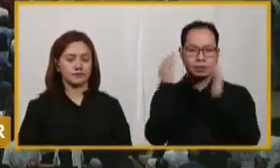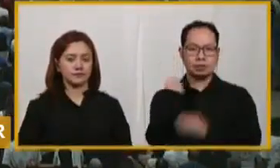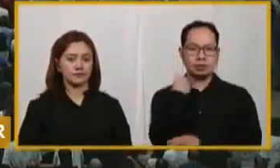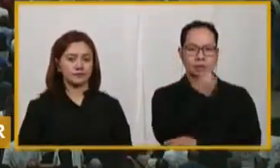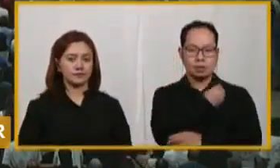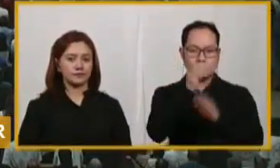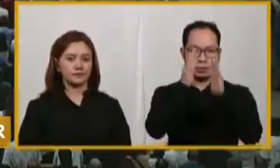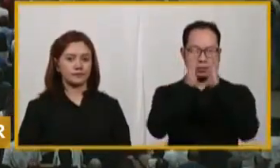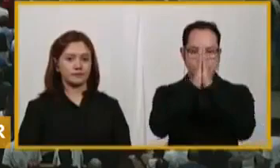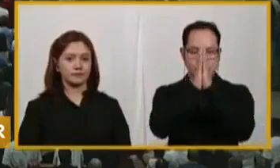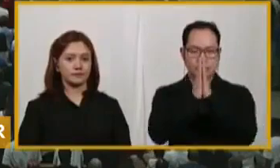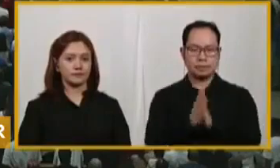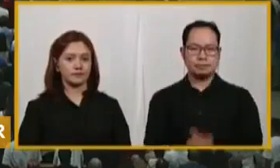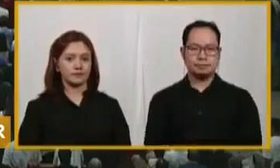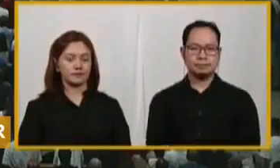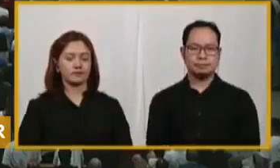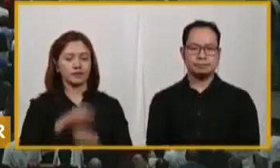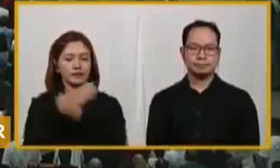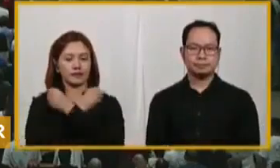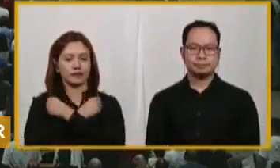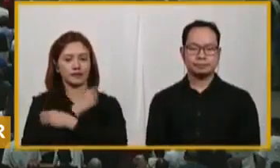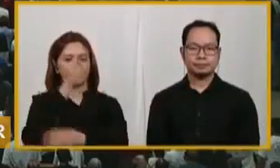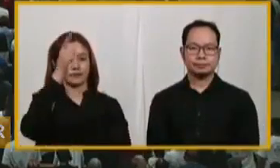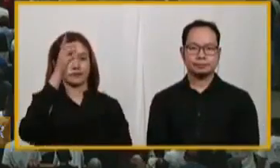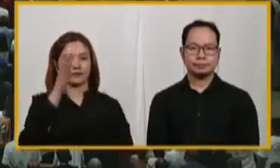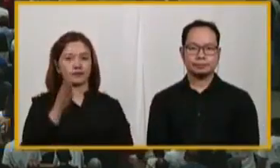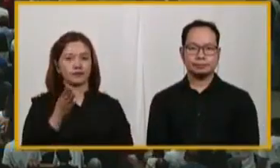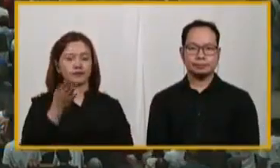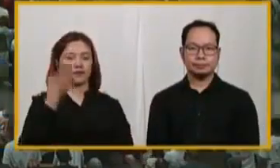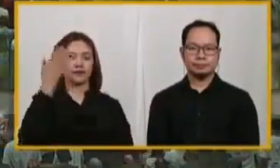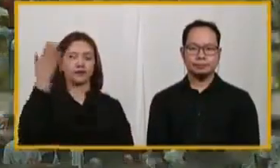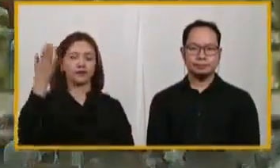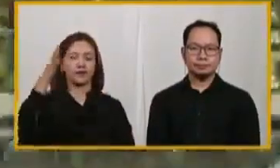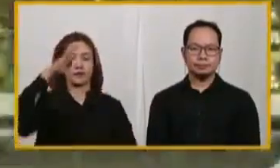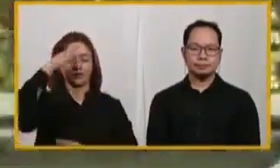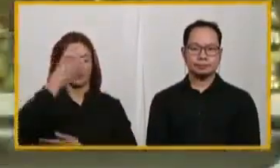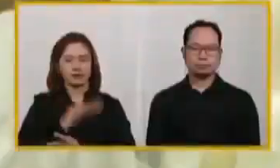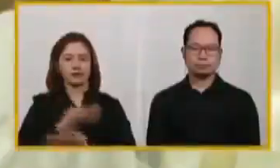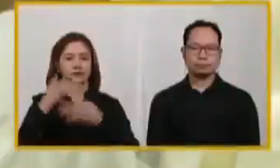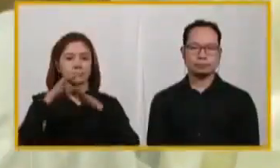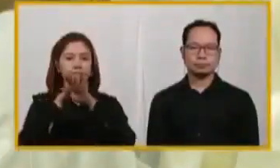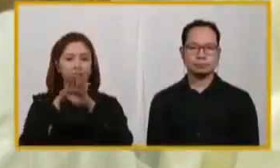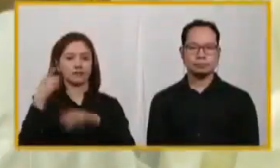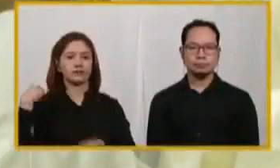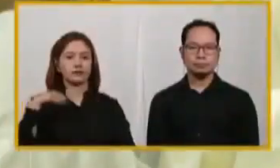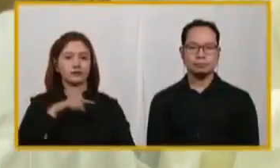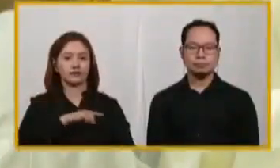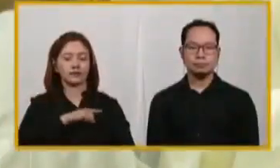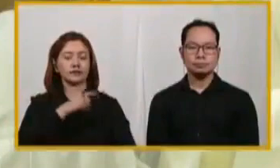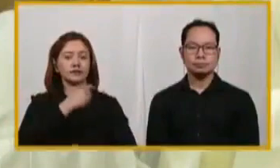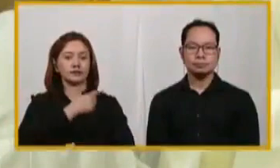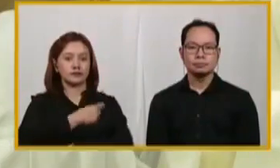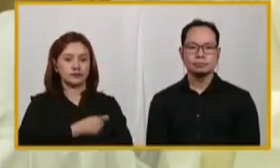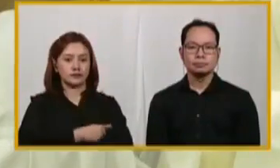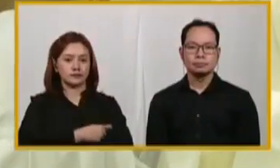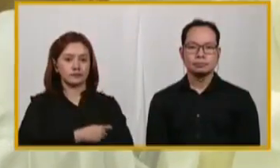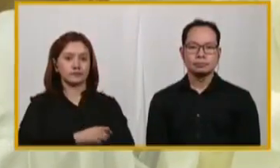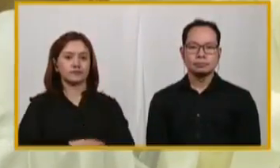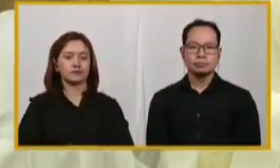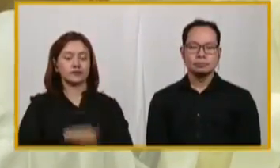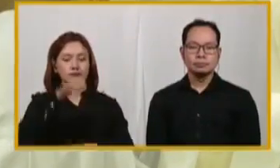prayer. Loving God, your Son gathers us as a table